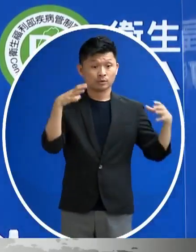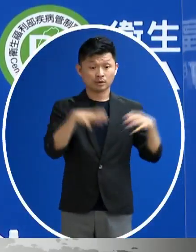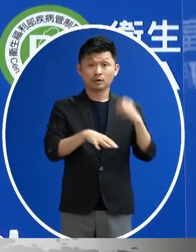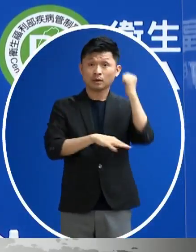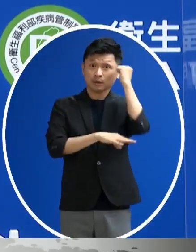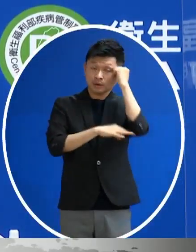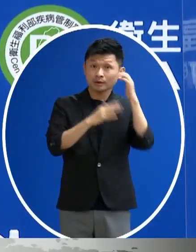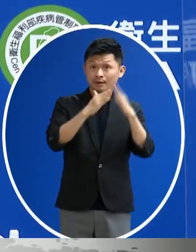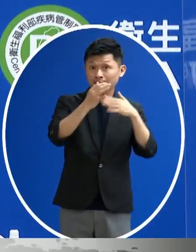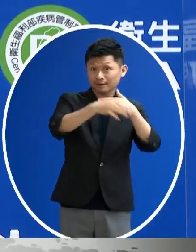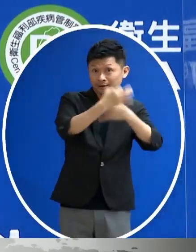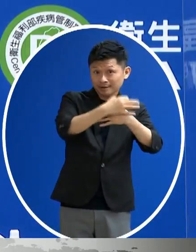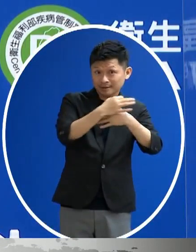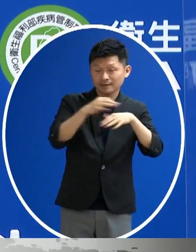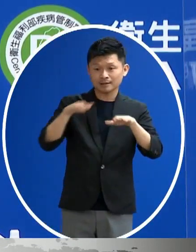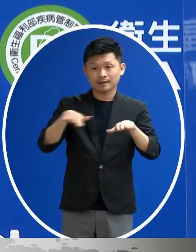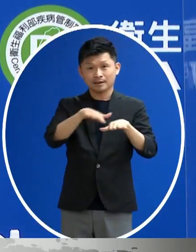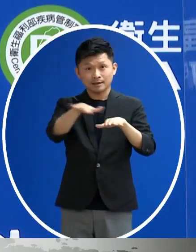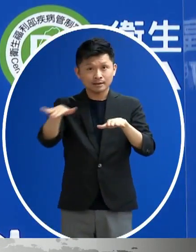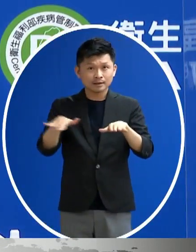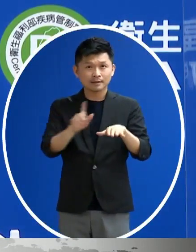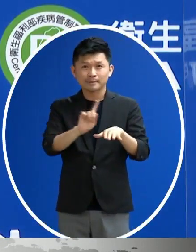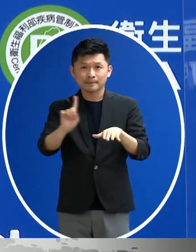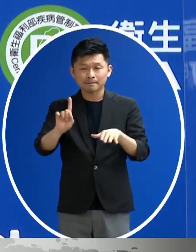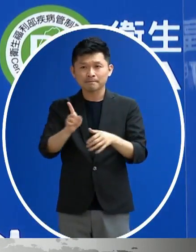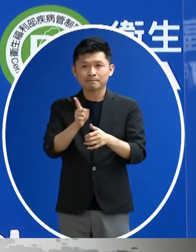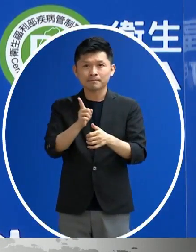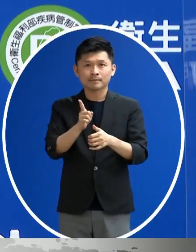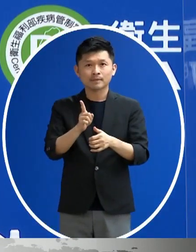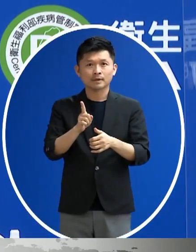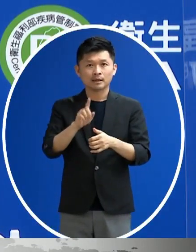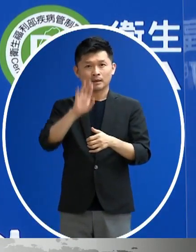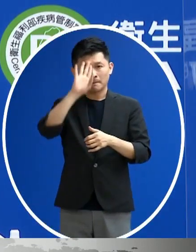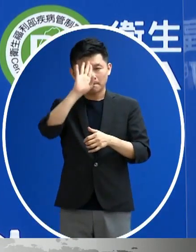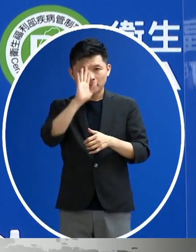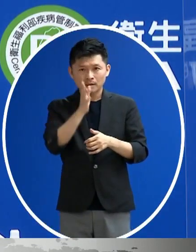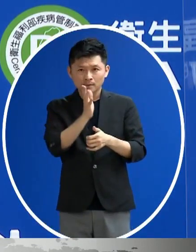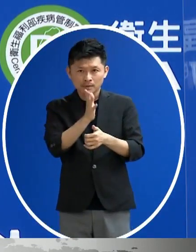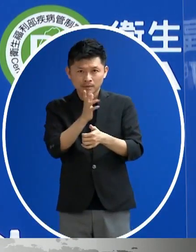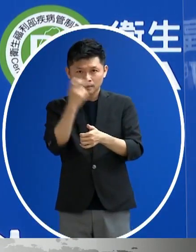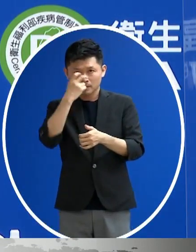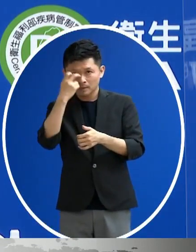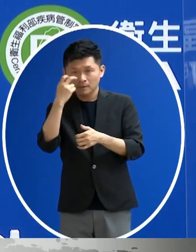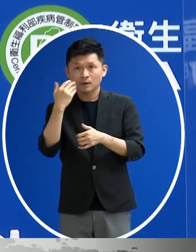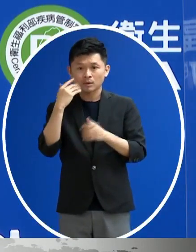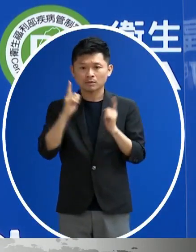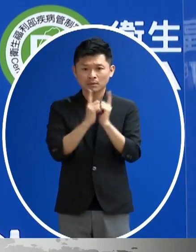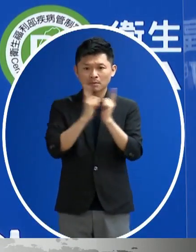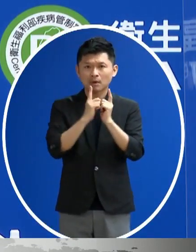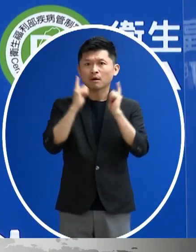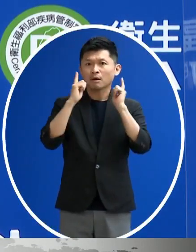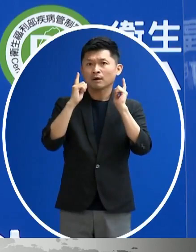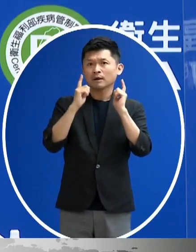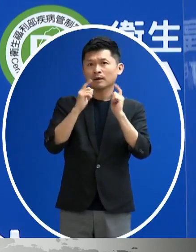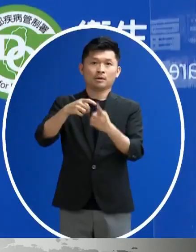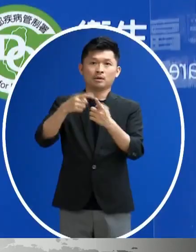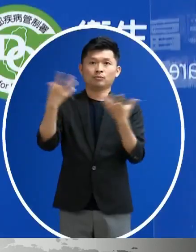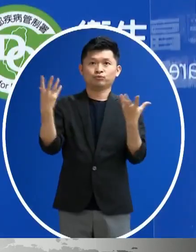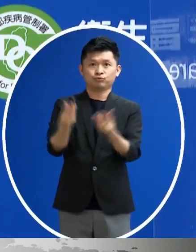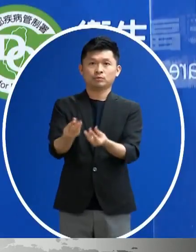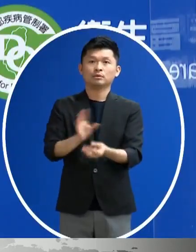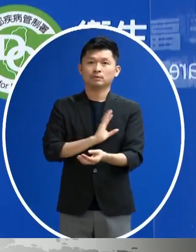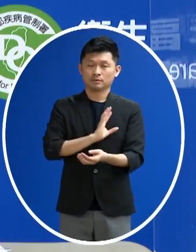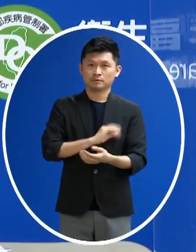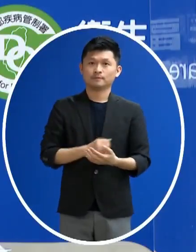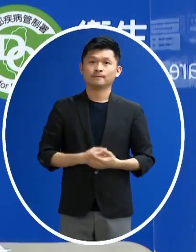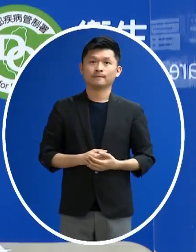If they or someone they live with test positive for COVID, we would launch an investigation into their contacts. Of course, their close contacts would not be